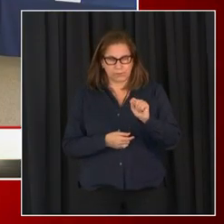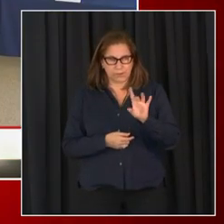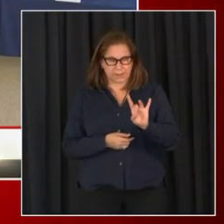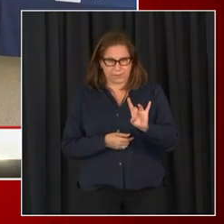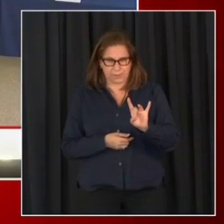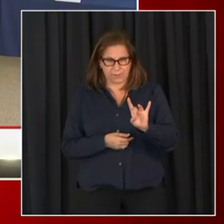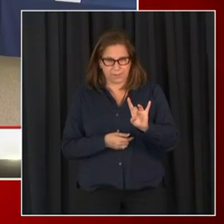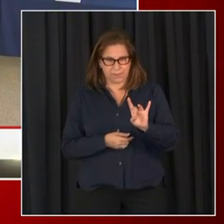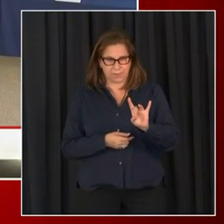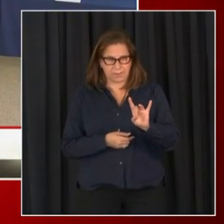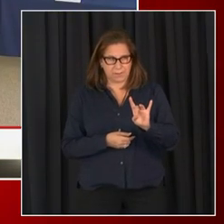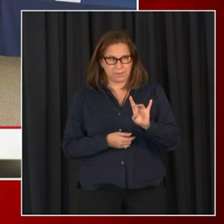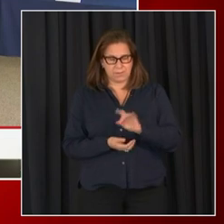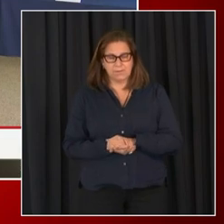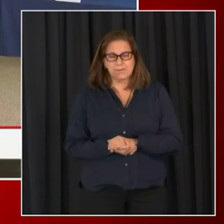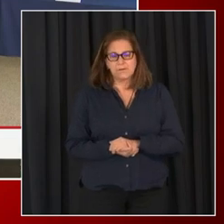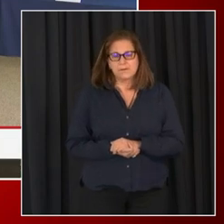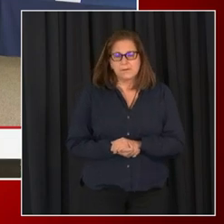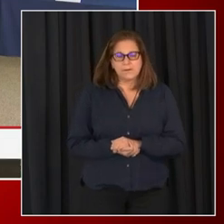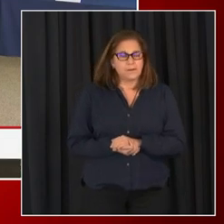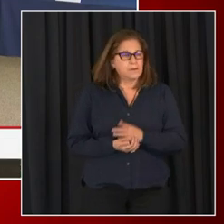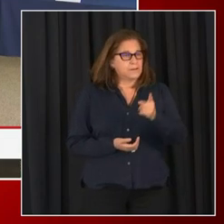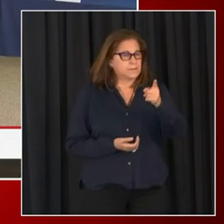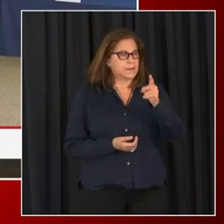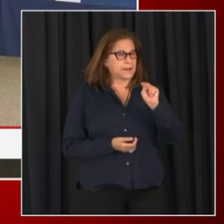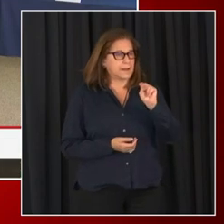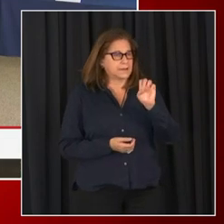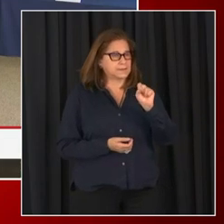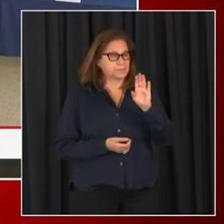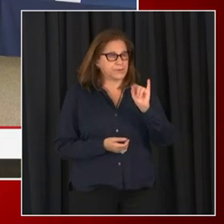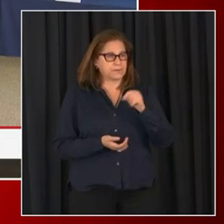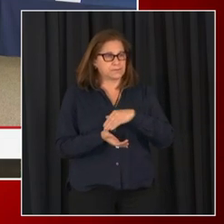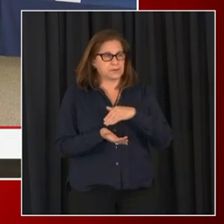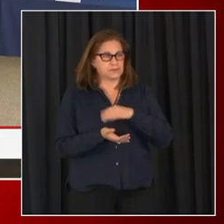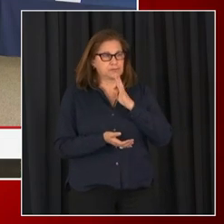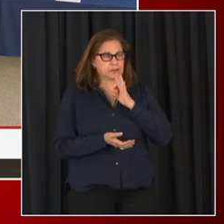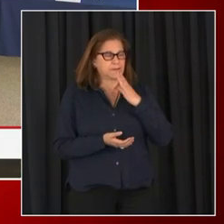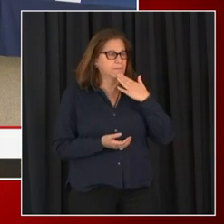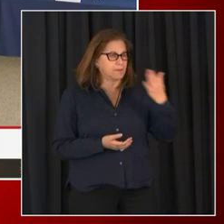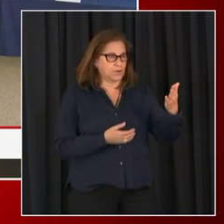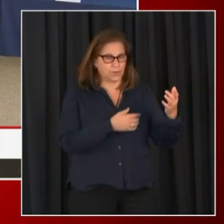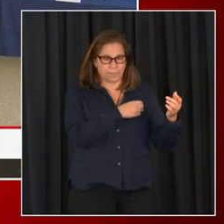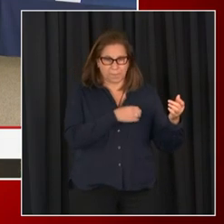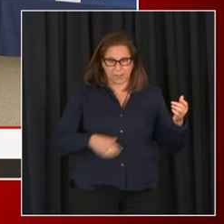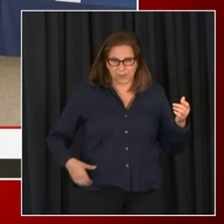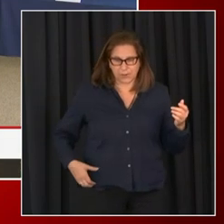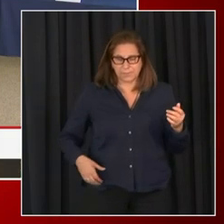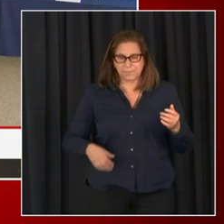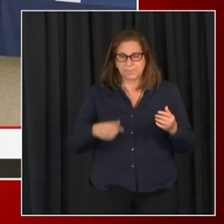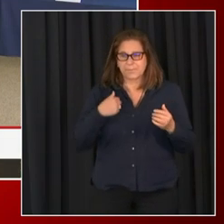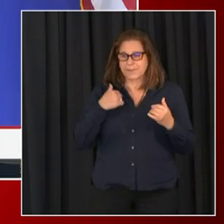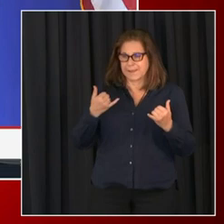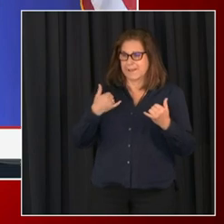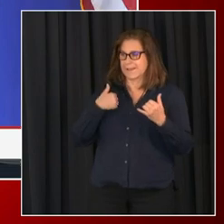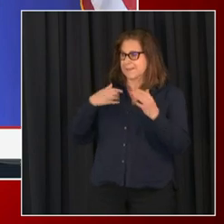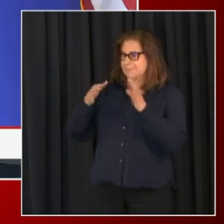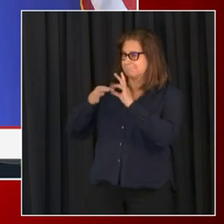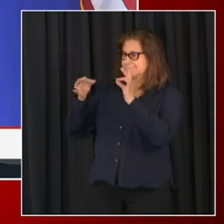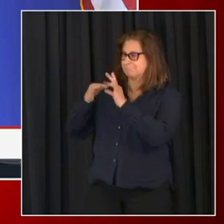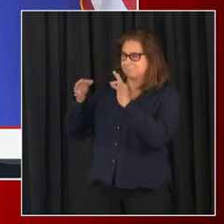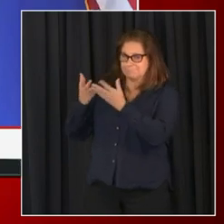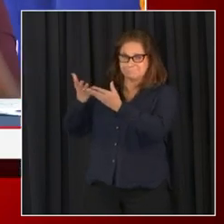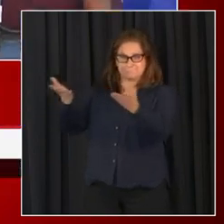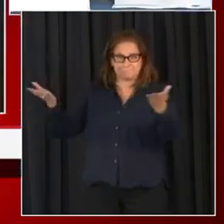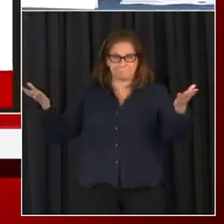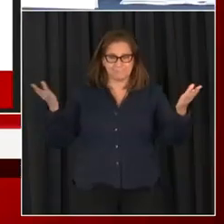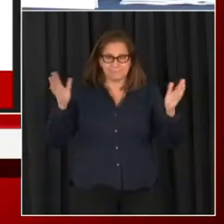review through our case interviews, and since we made a very public appeal for people to answer the call when they receive a